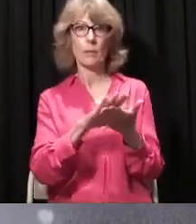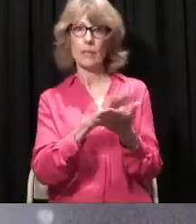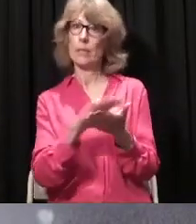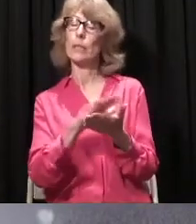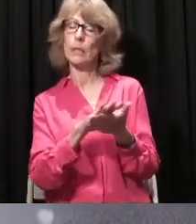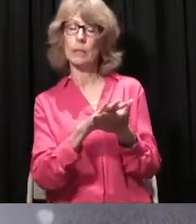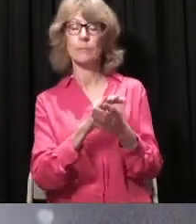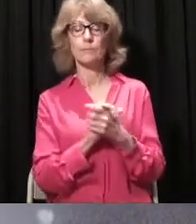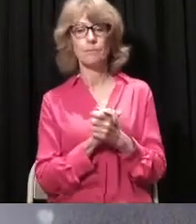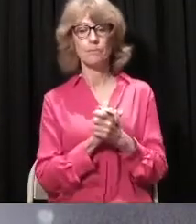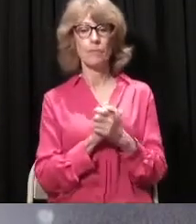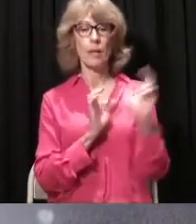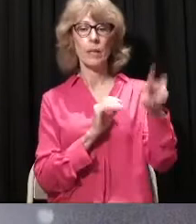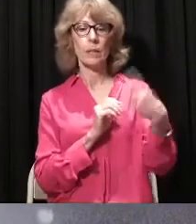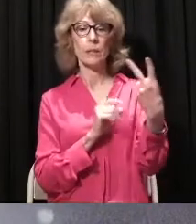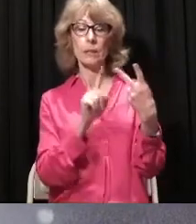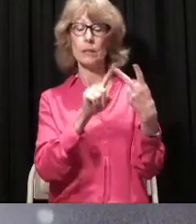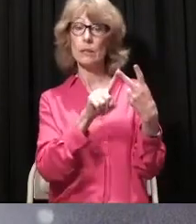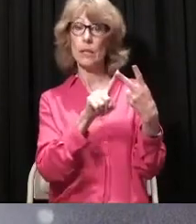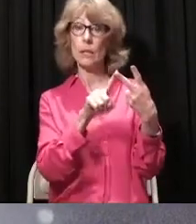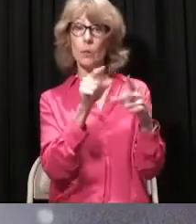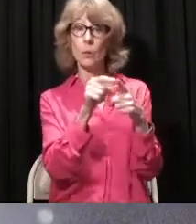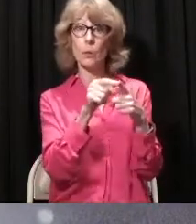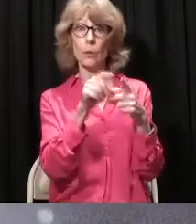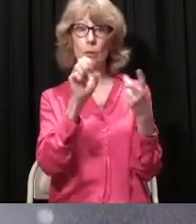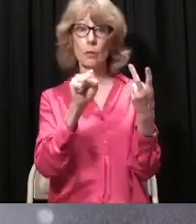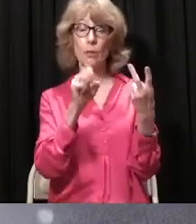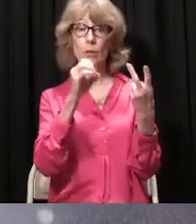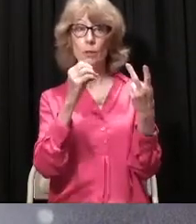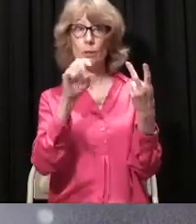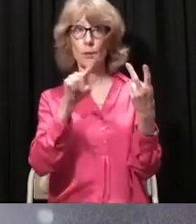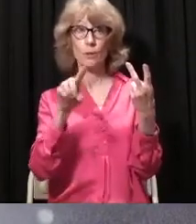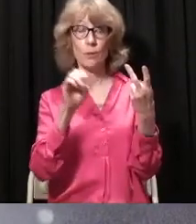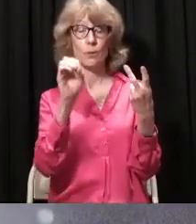and it's the word sozo. Everybody say sozo.